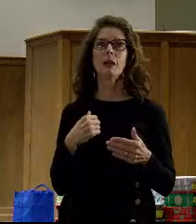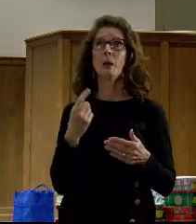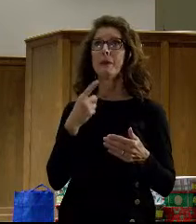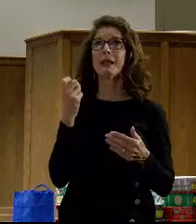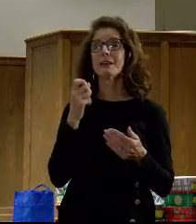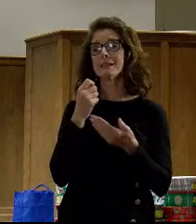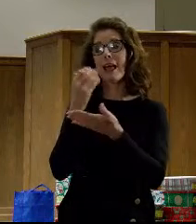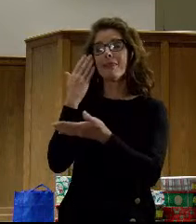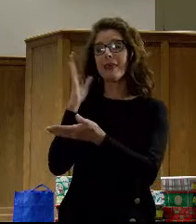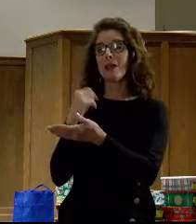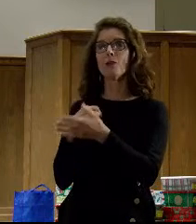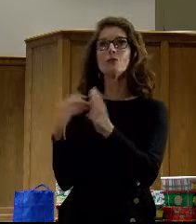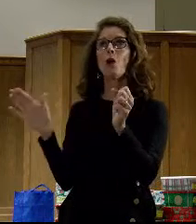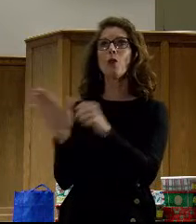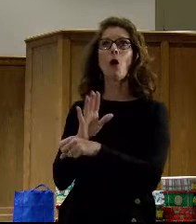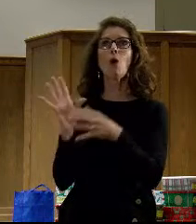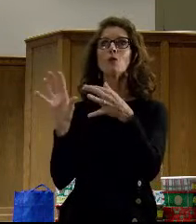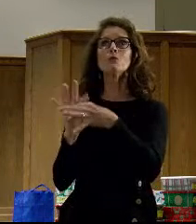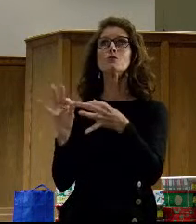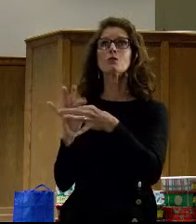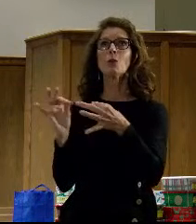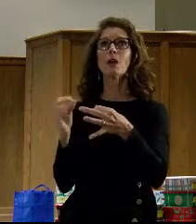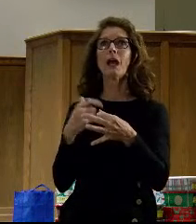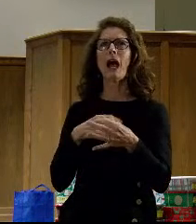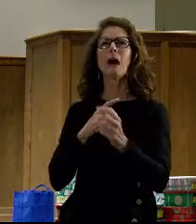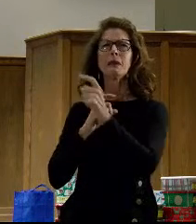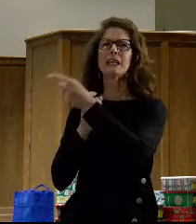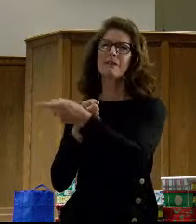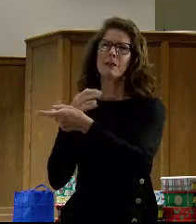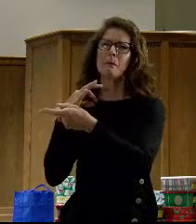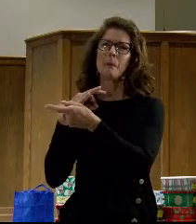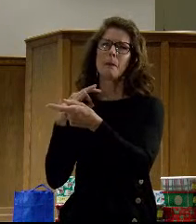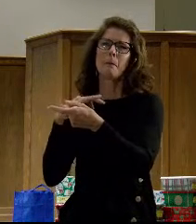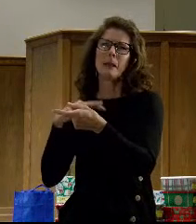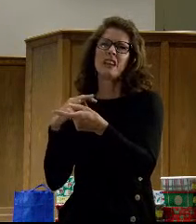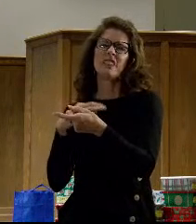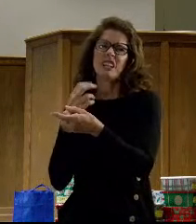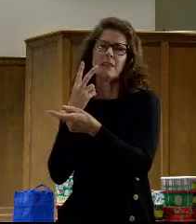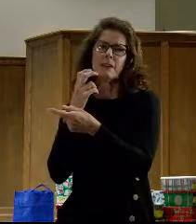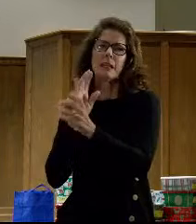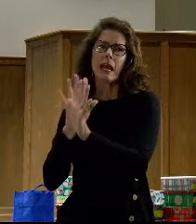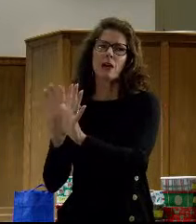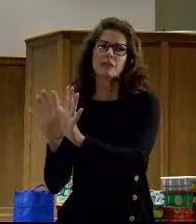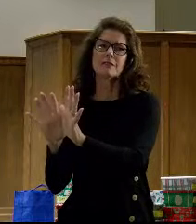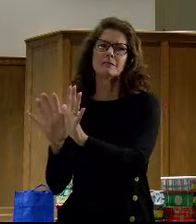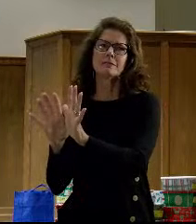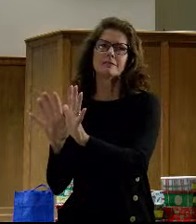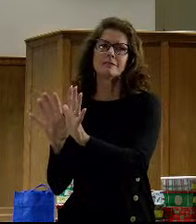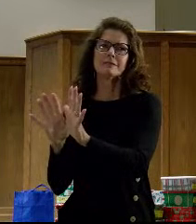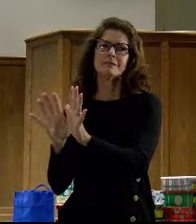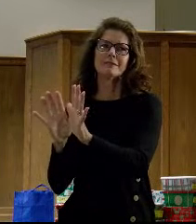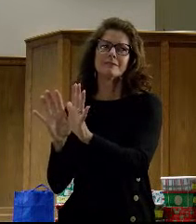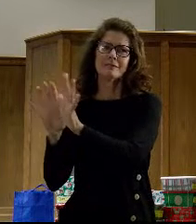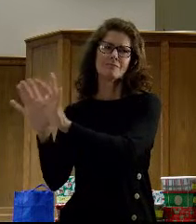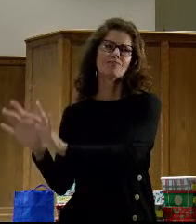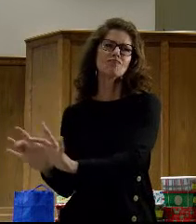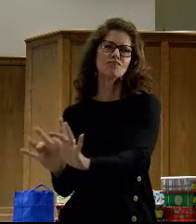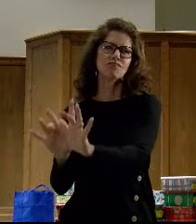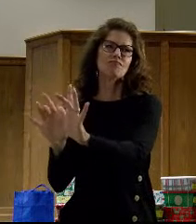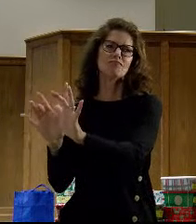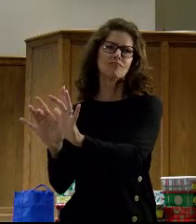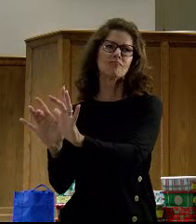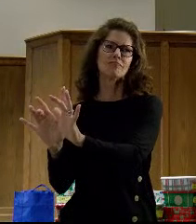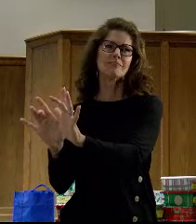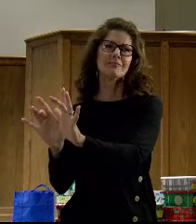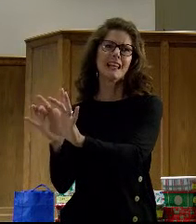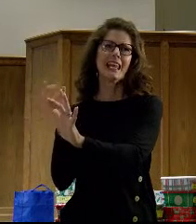full story, God, I'm going to give them the benefit of the doubt. See, what Jesus is doing here is he's realizing that these people